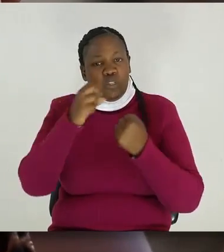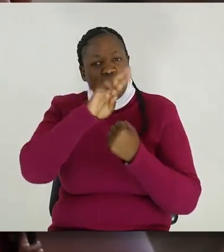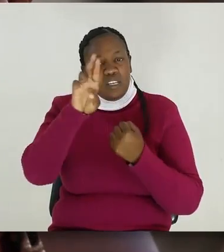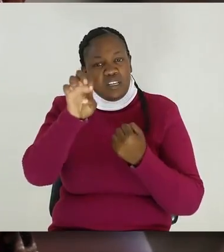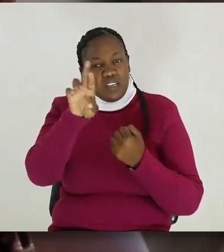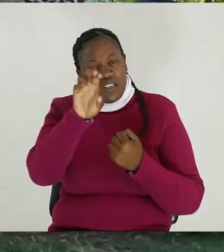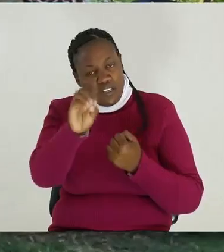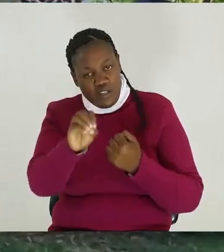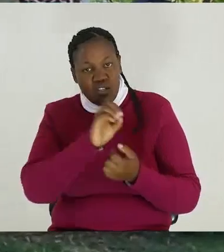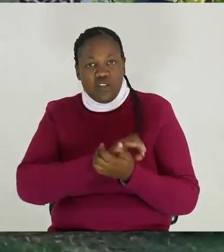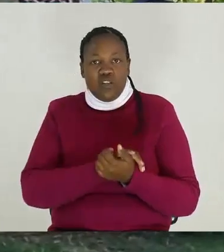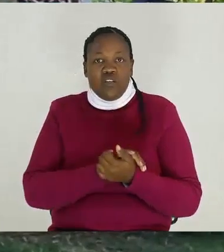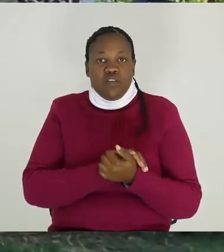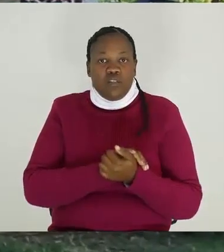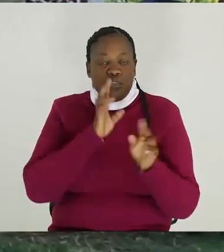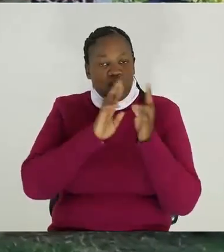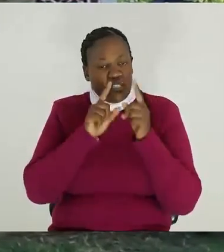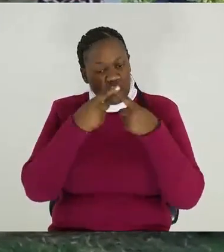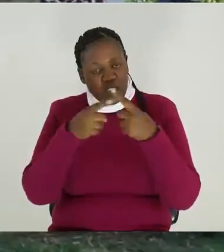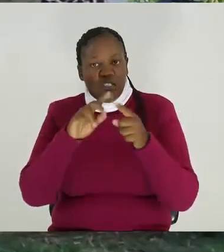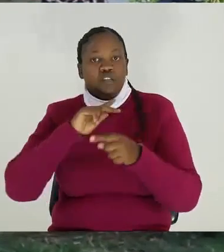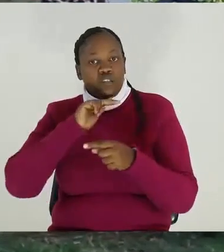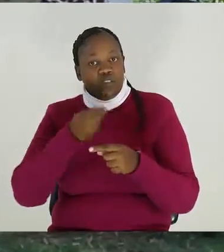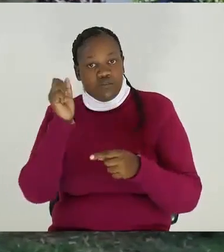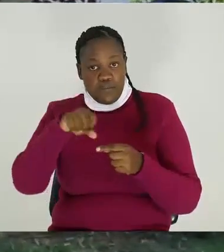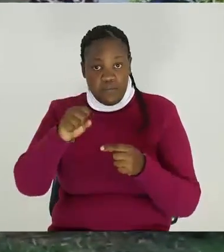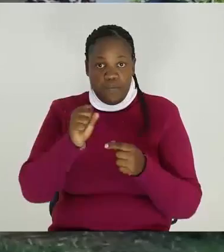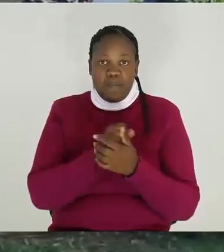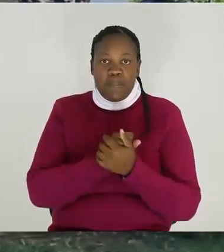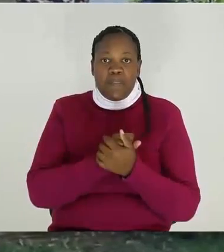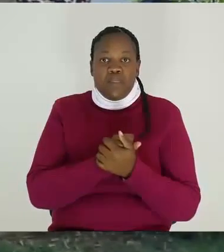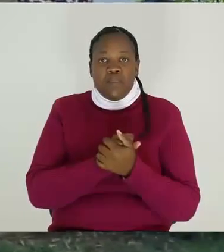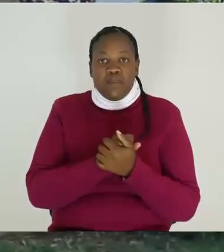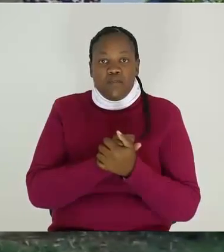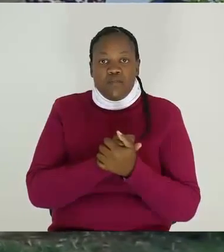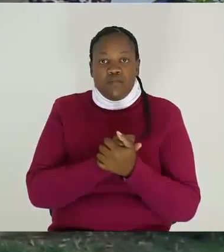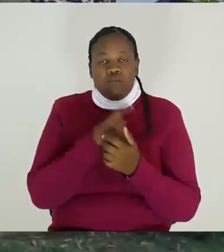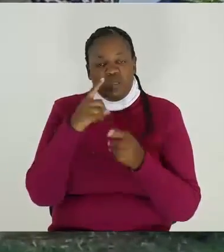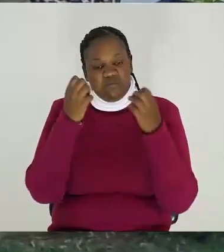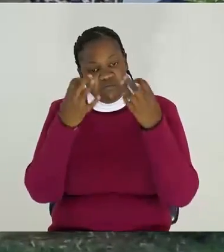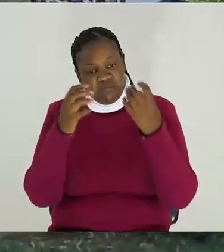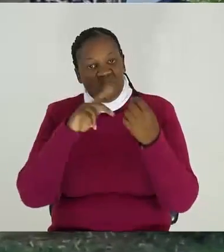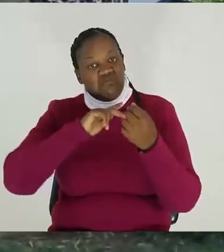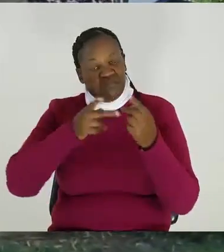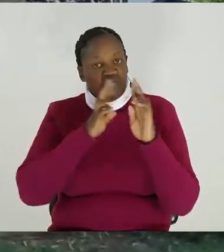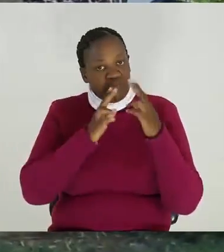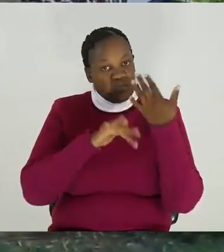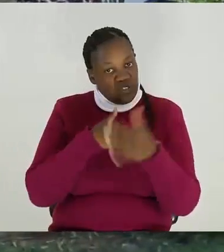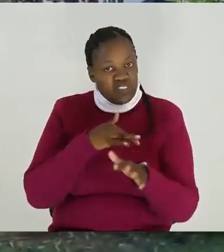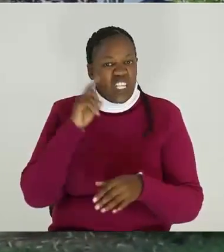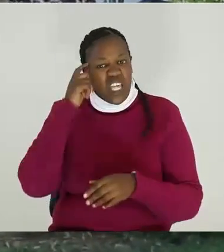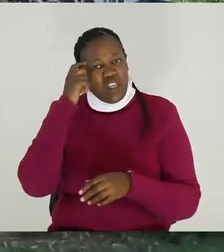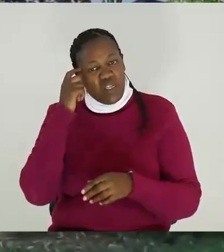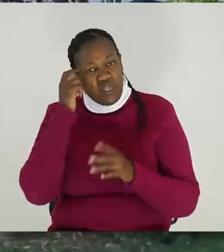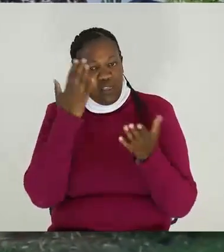novels one gets. Well, you know, with us artistic types, we could move from songs to poems